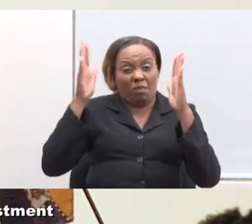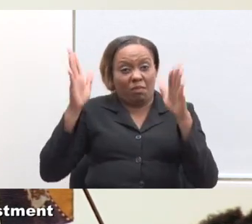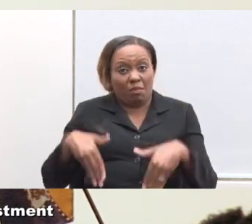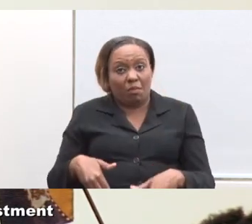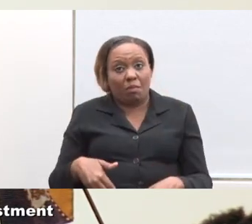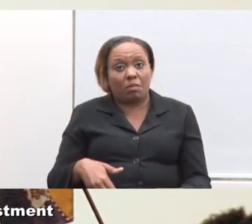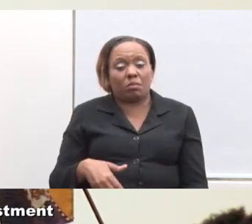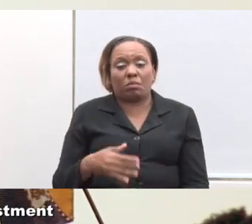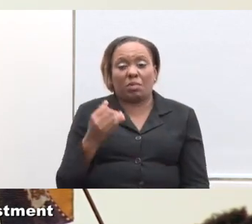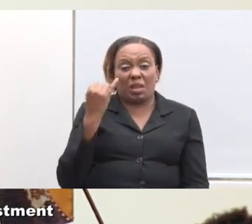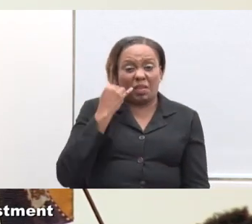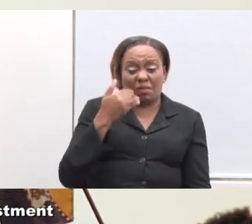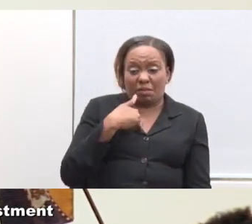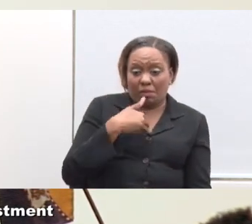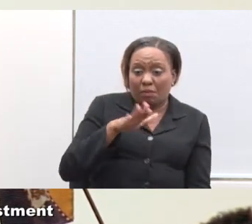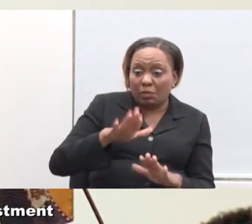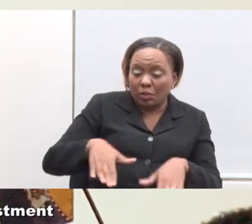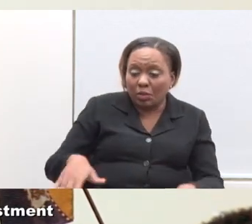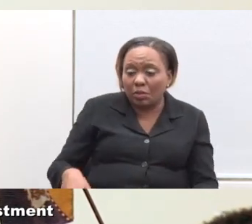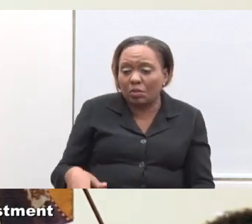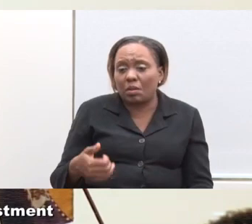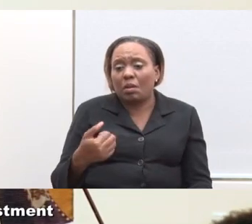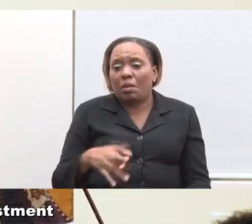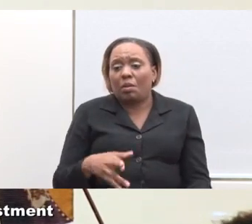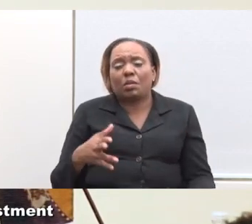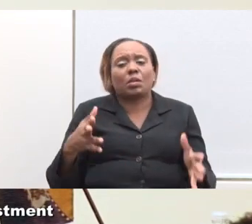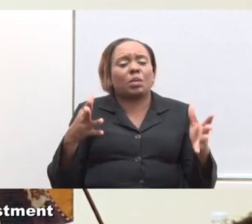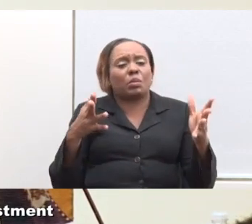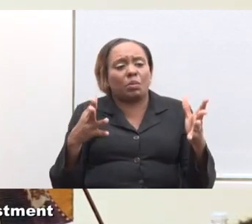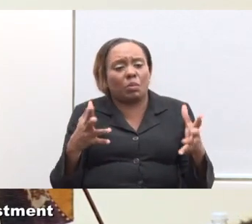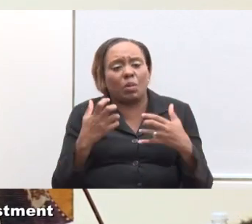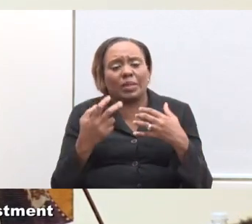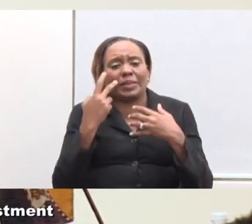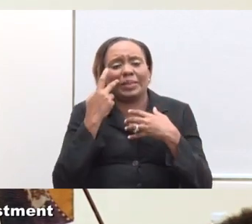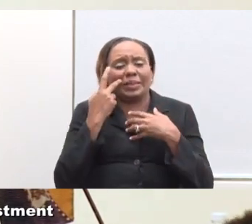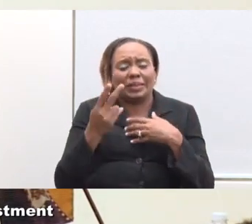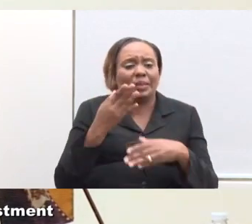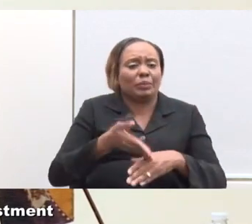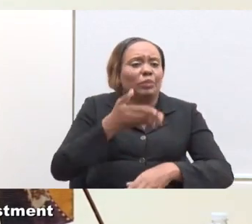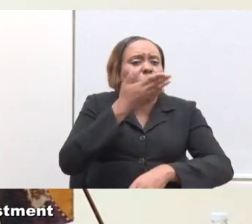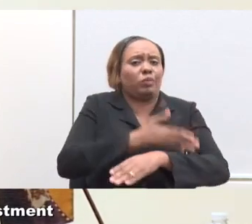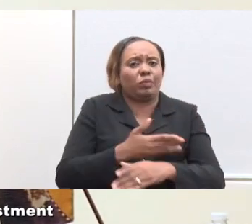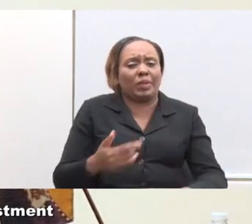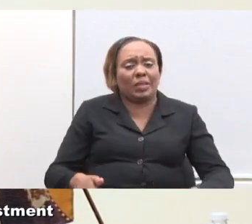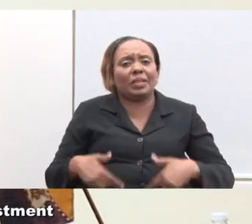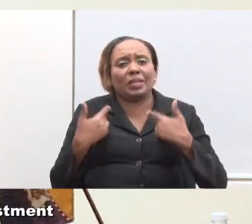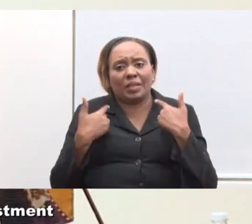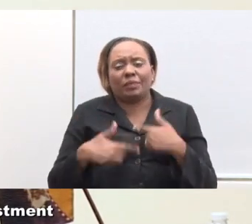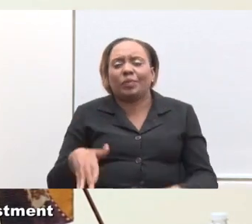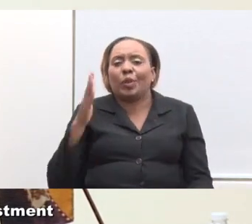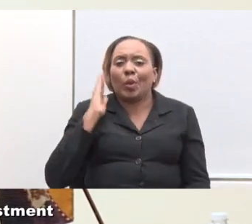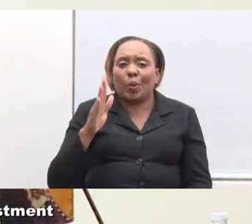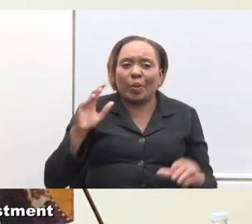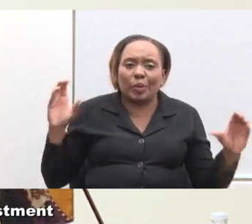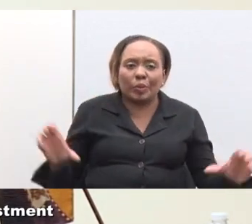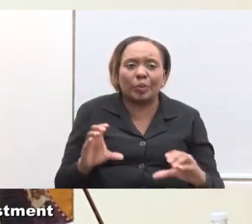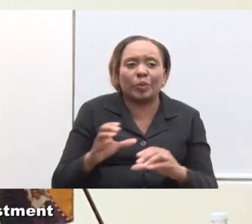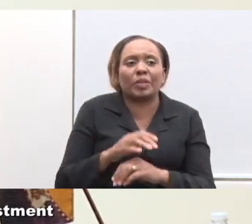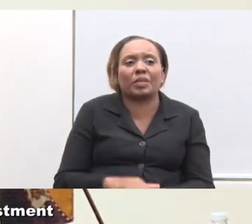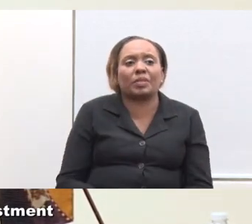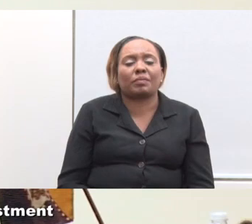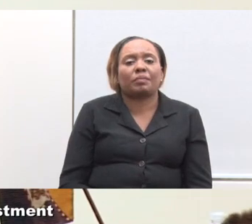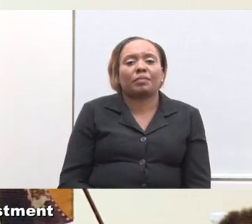or children or something to live for that is meaningful. And that's why in these estimates, the National First Job